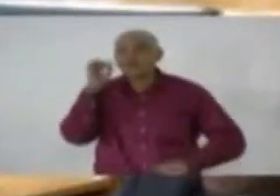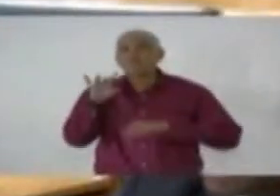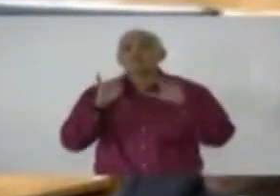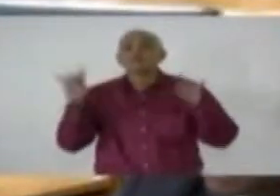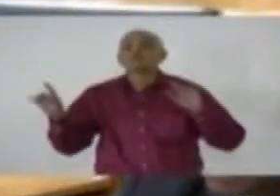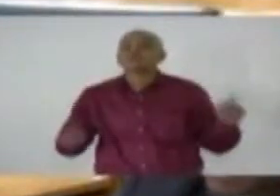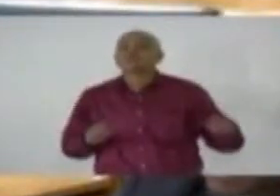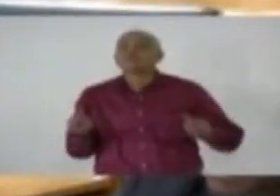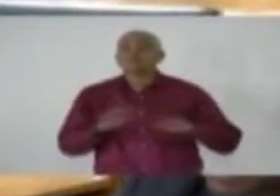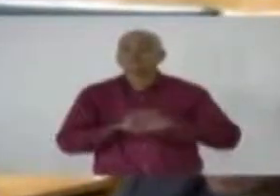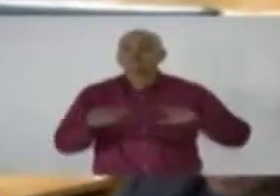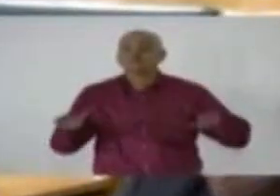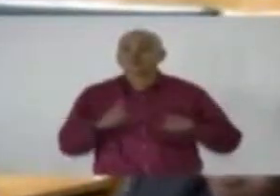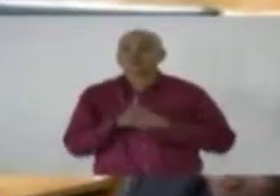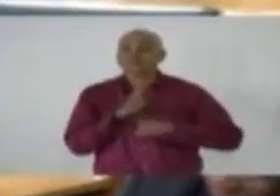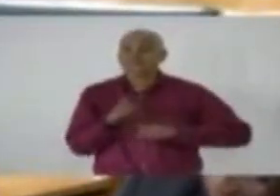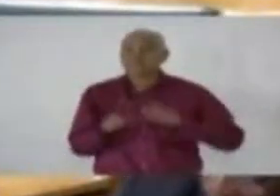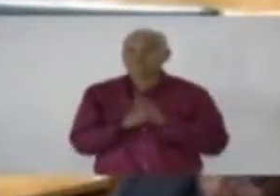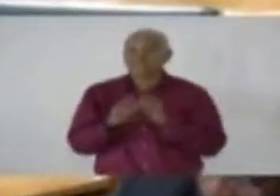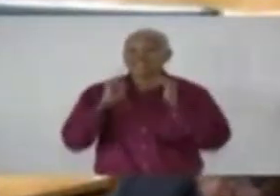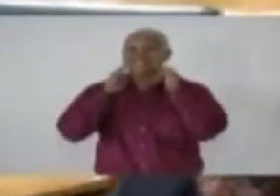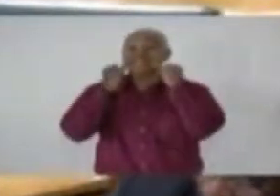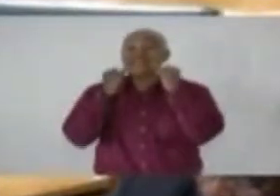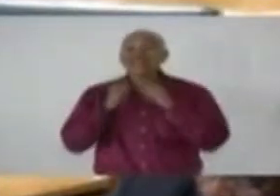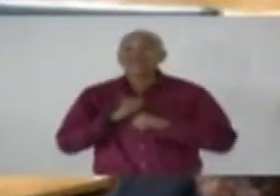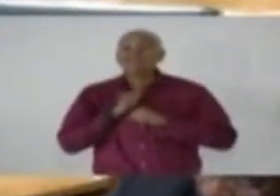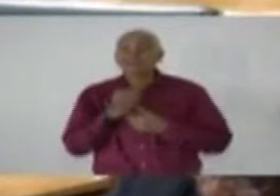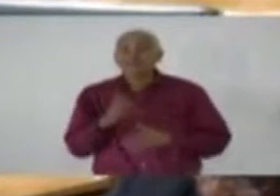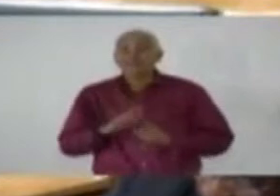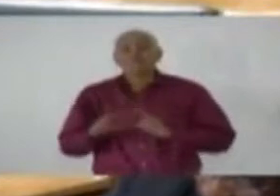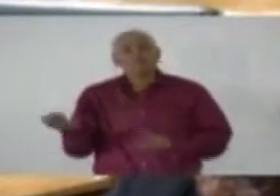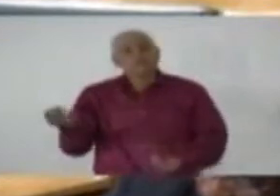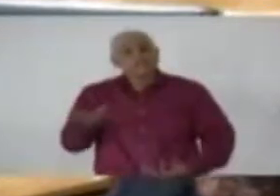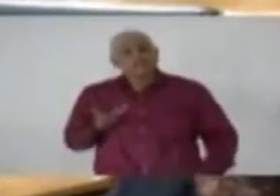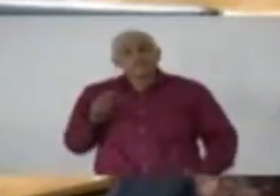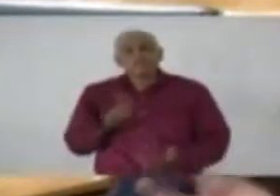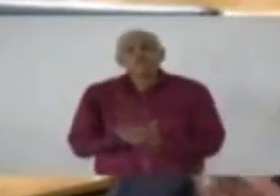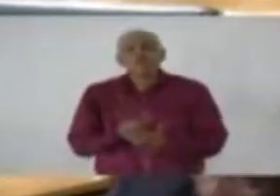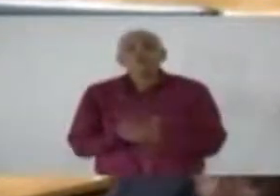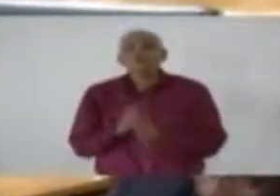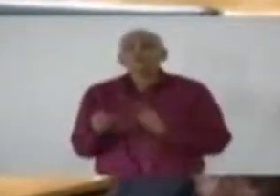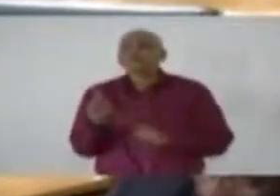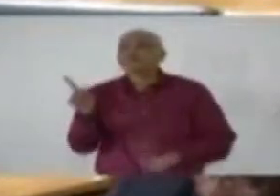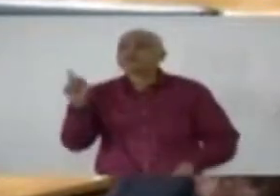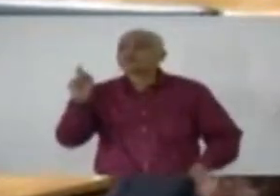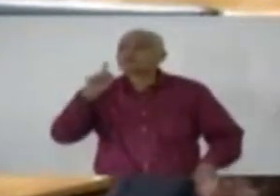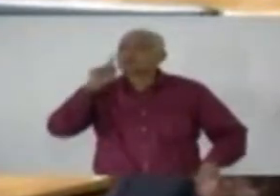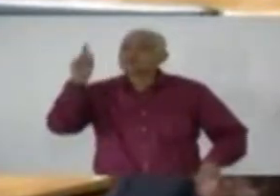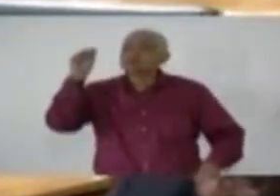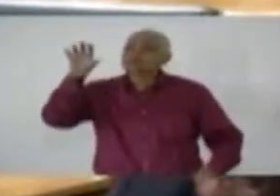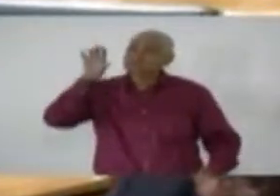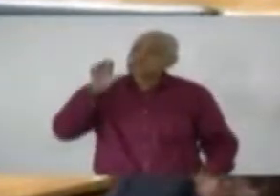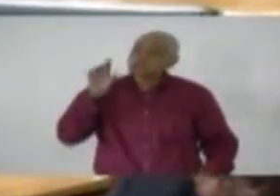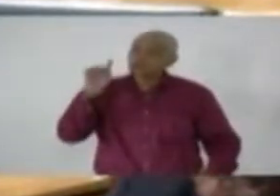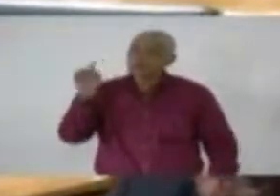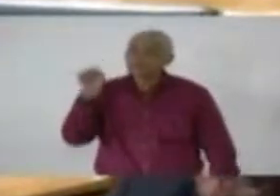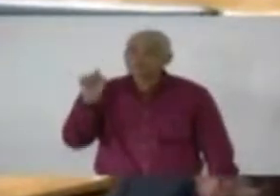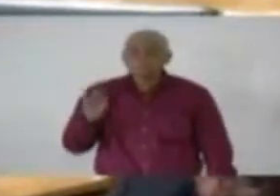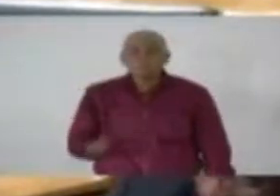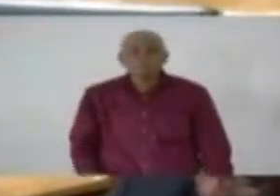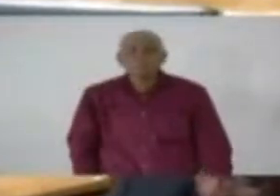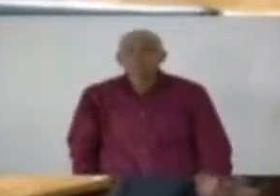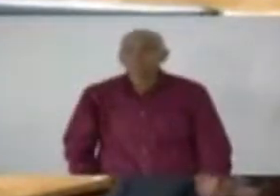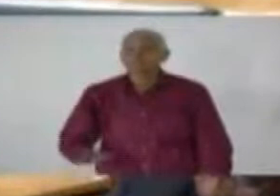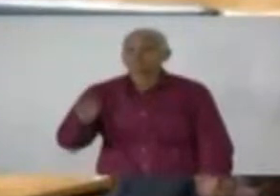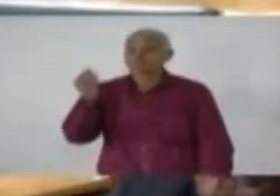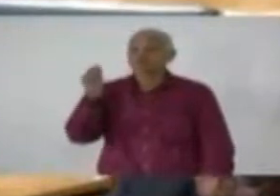people don't get jealous, but they give us. But where does the real bulk of the money come from? Let me tell you where it comes from.